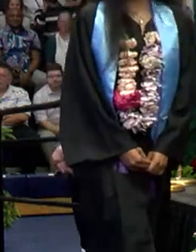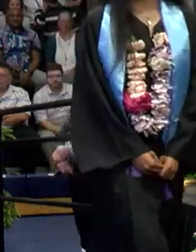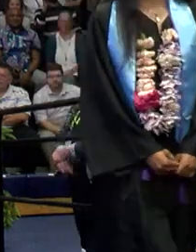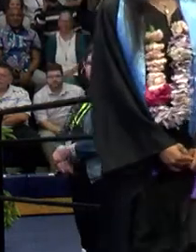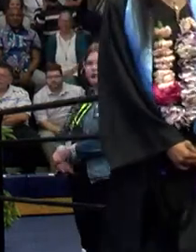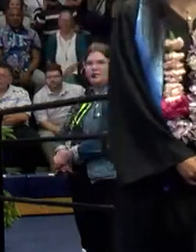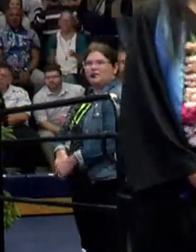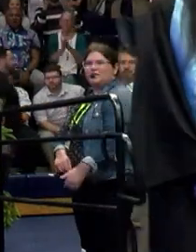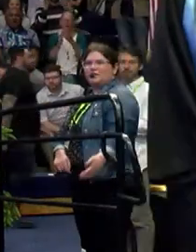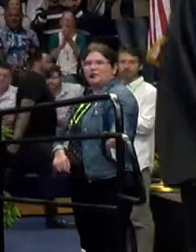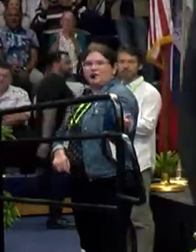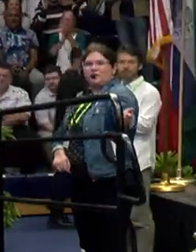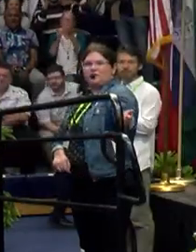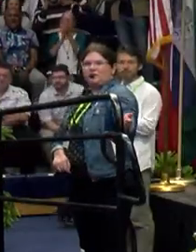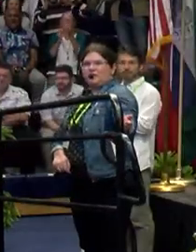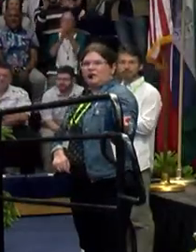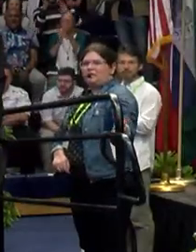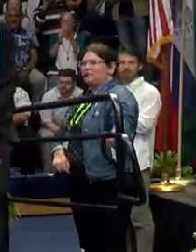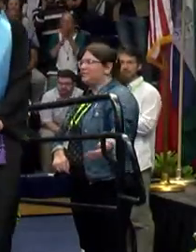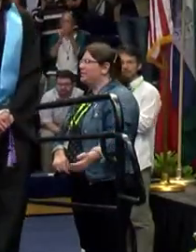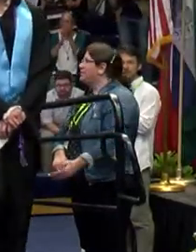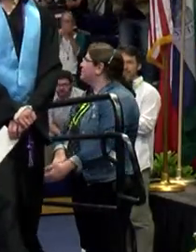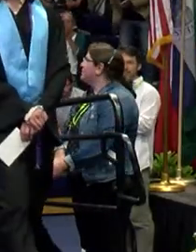Jessa Chiro.